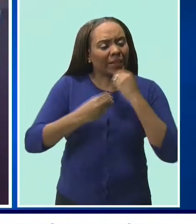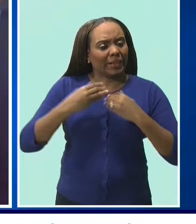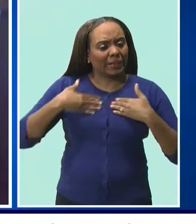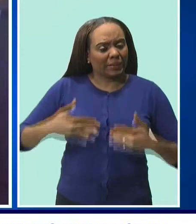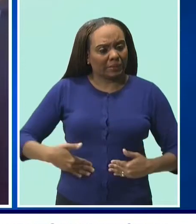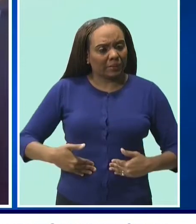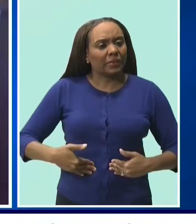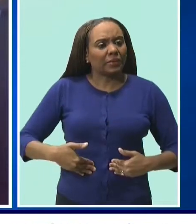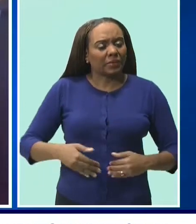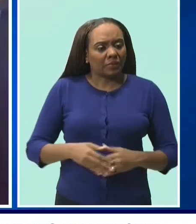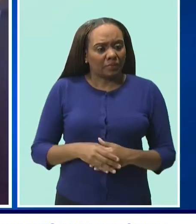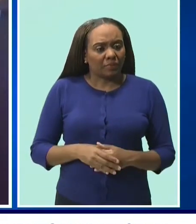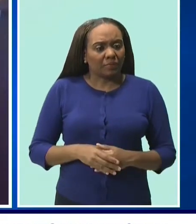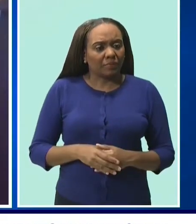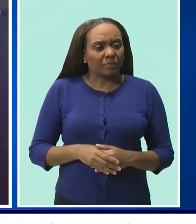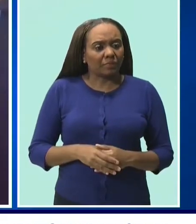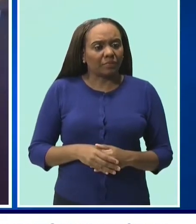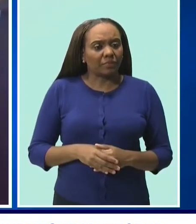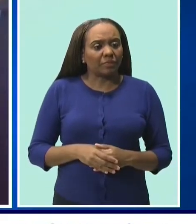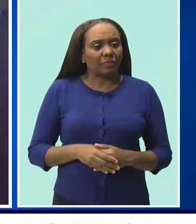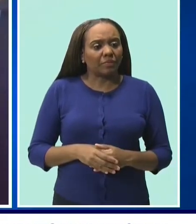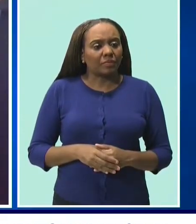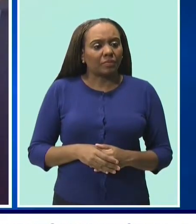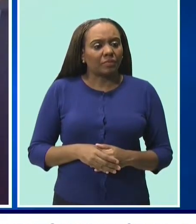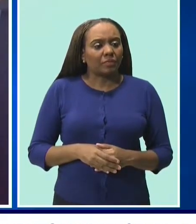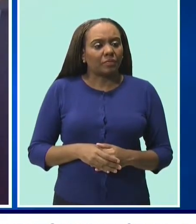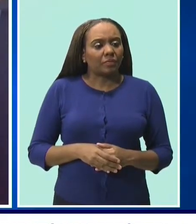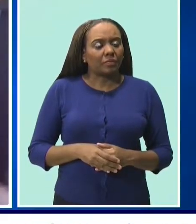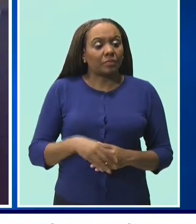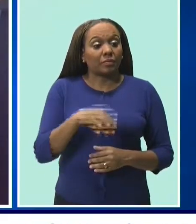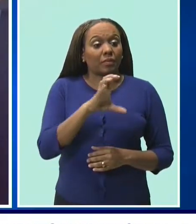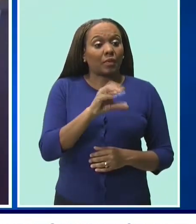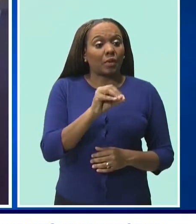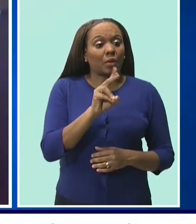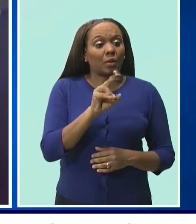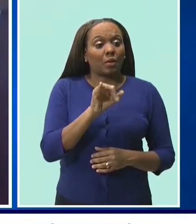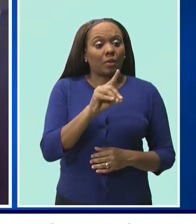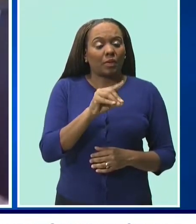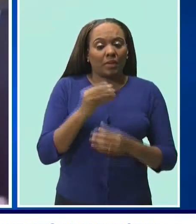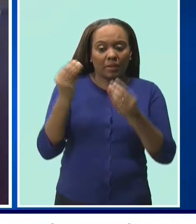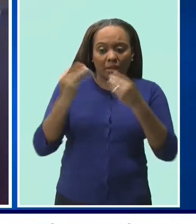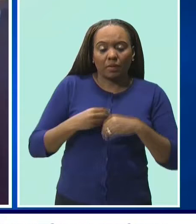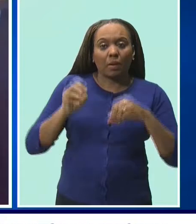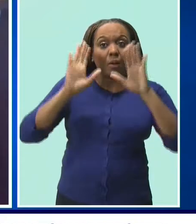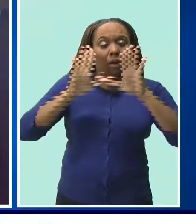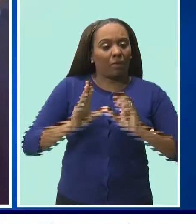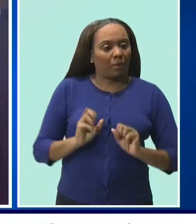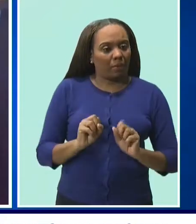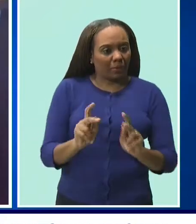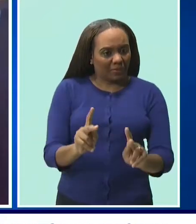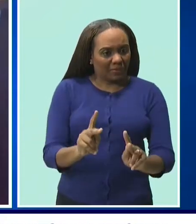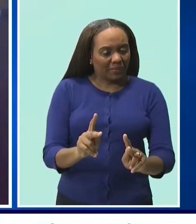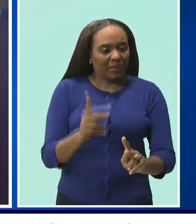and more is that actually the COVID-19 pandemic provided a great opportunity for that, because people